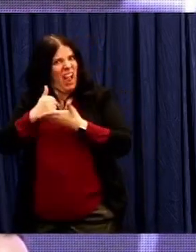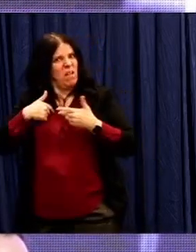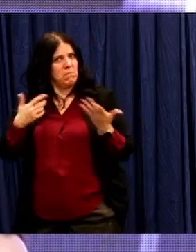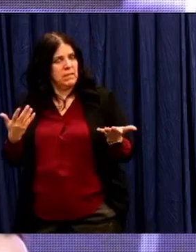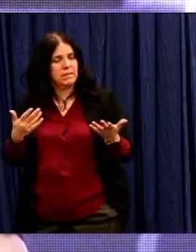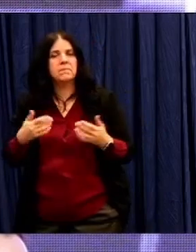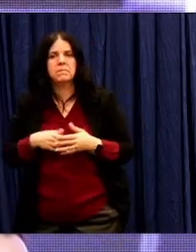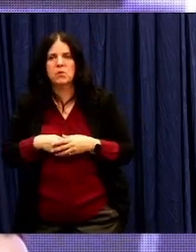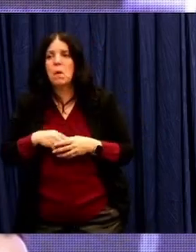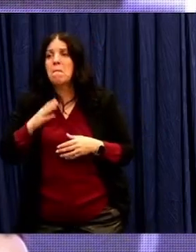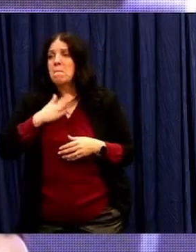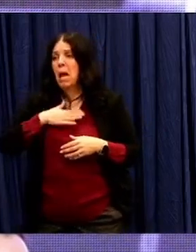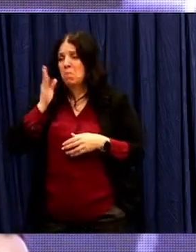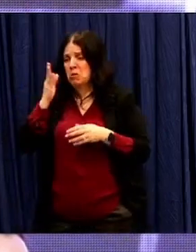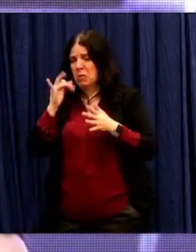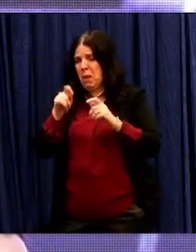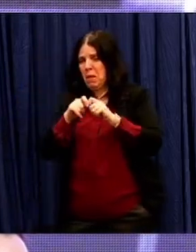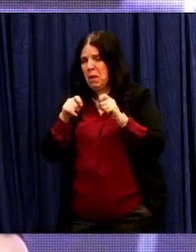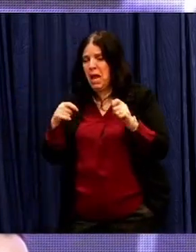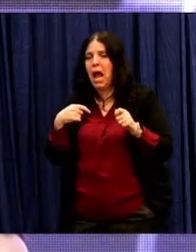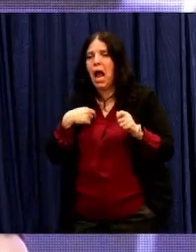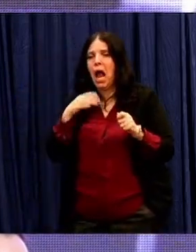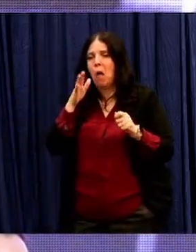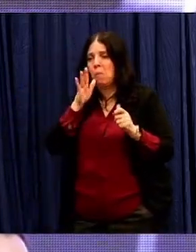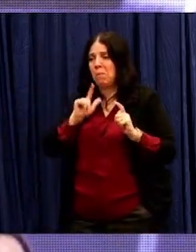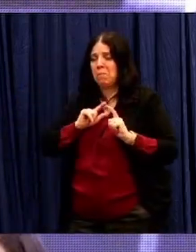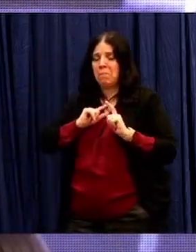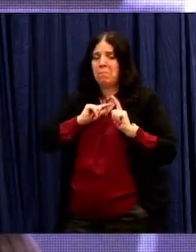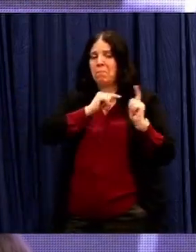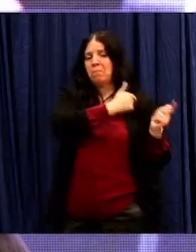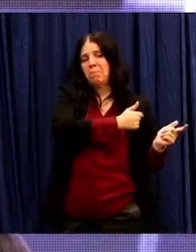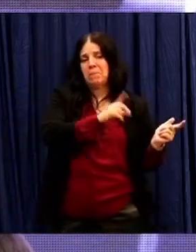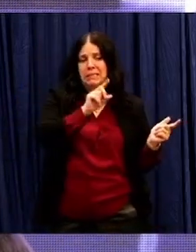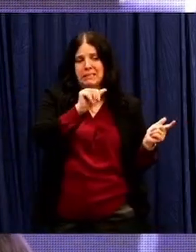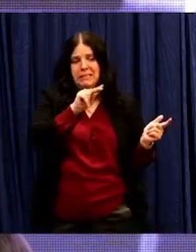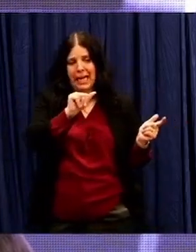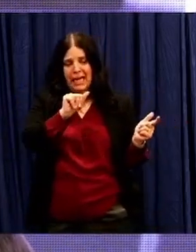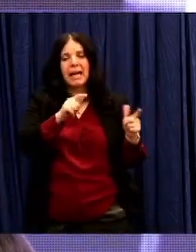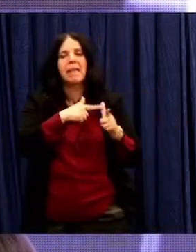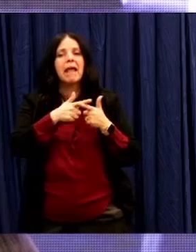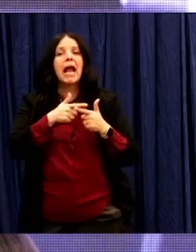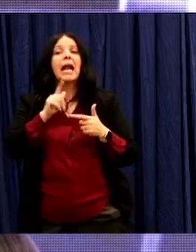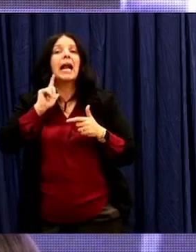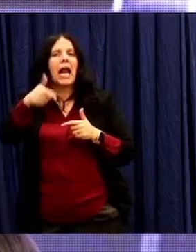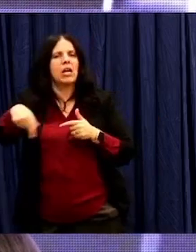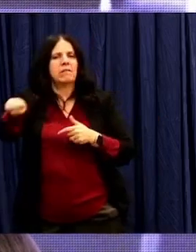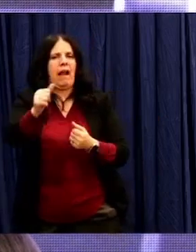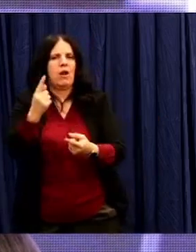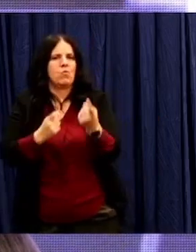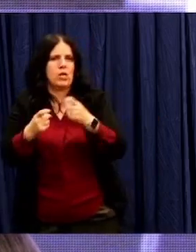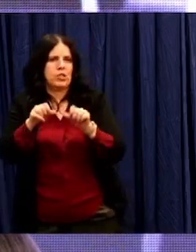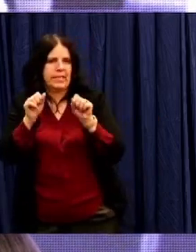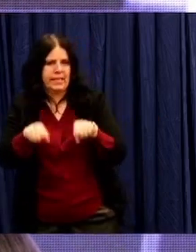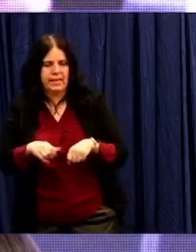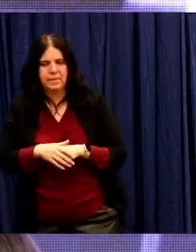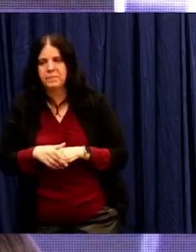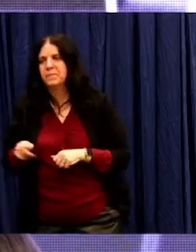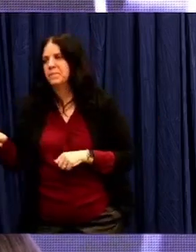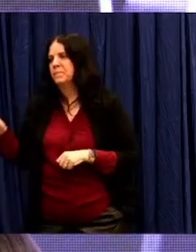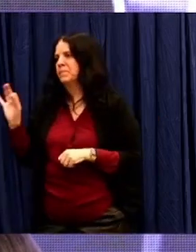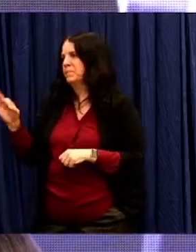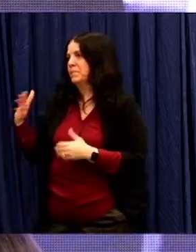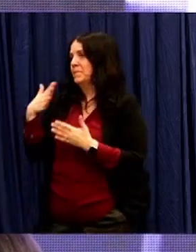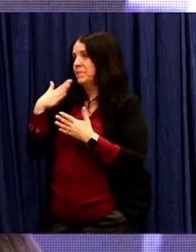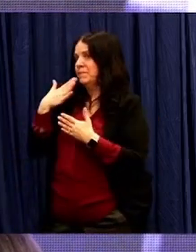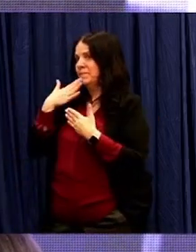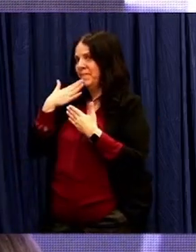will move it over to Dana. Thank you, Kelly. And finally, please join me in